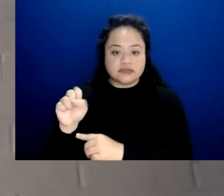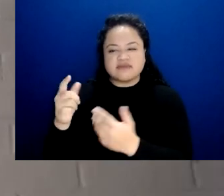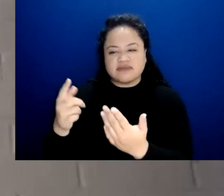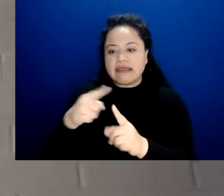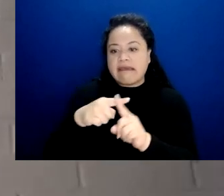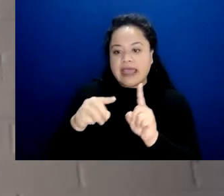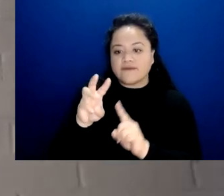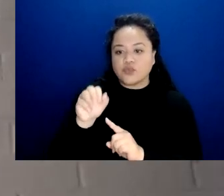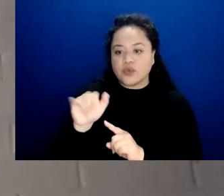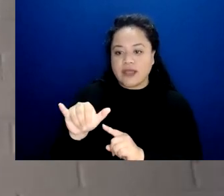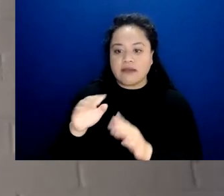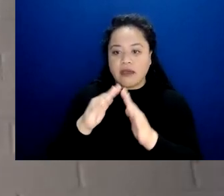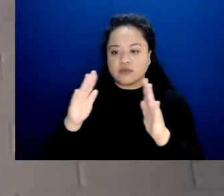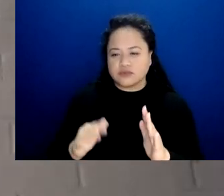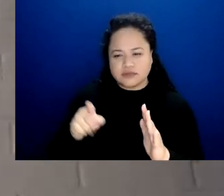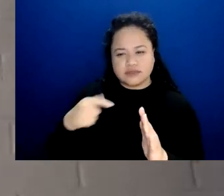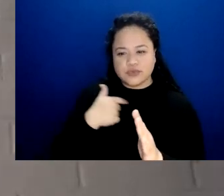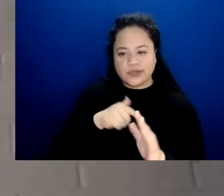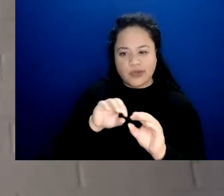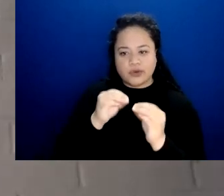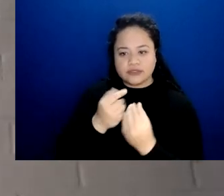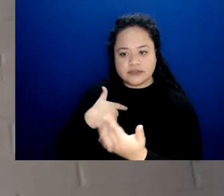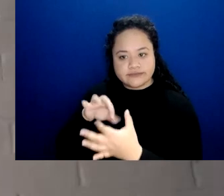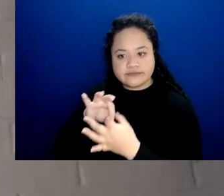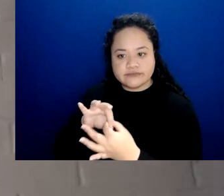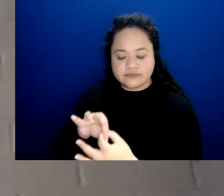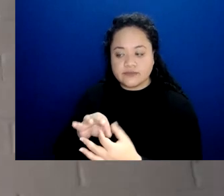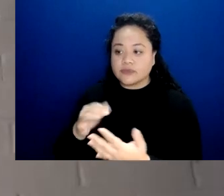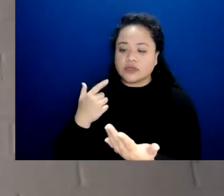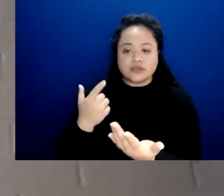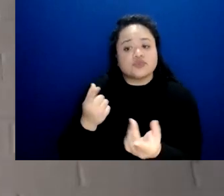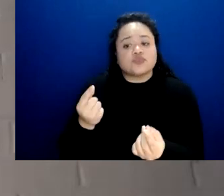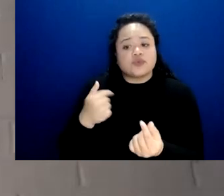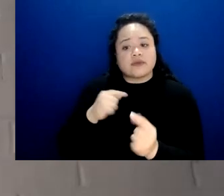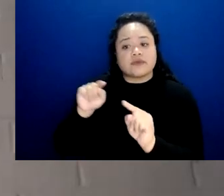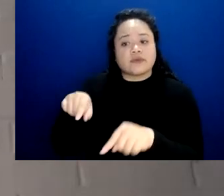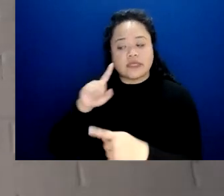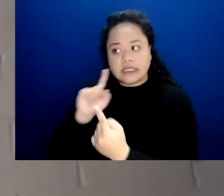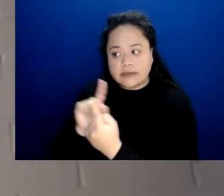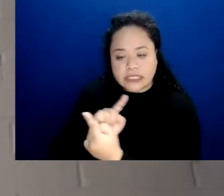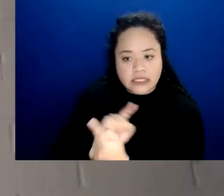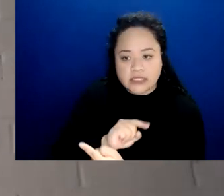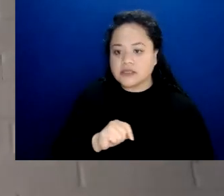with ran. So you'd meet with individuals, you know, you meet with these guys and they would come in and, you know,